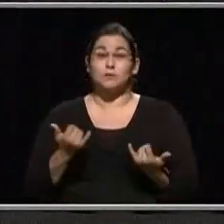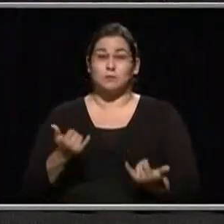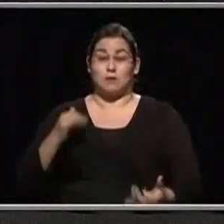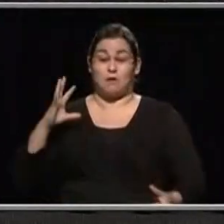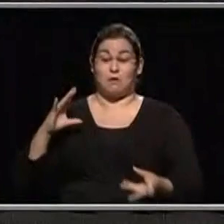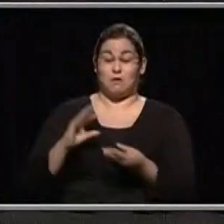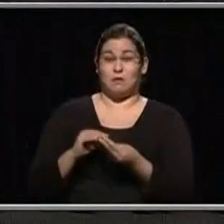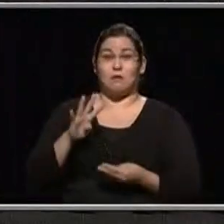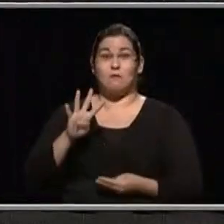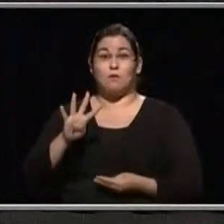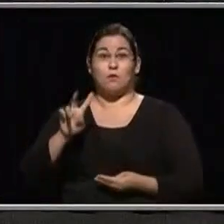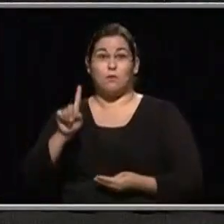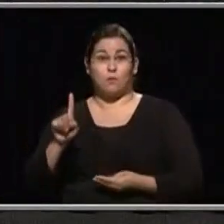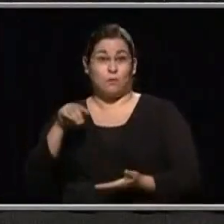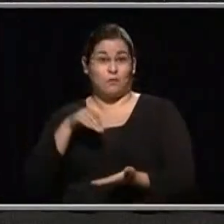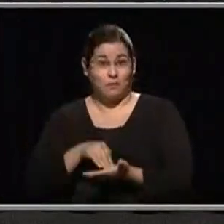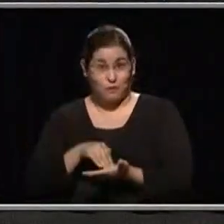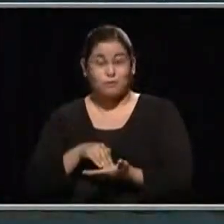To